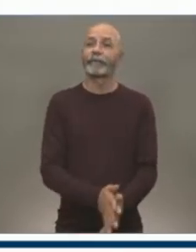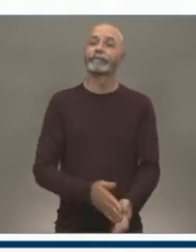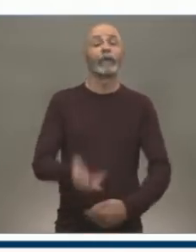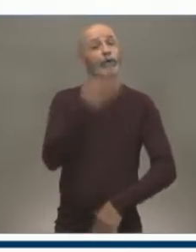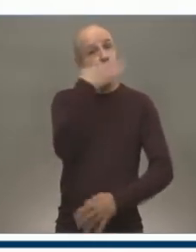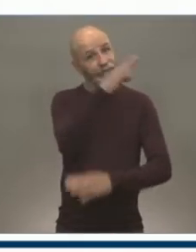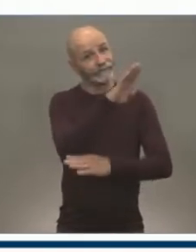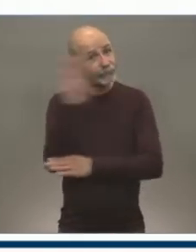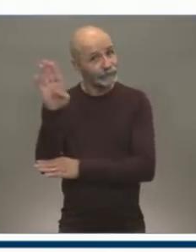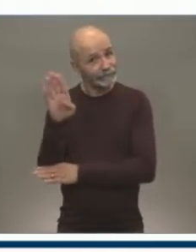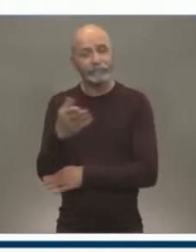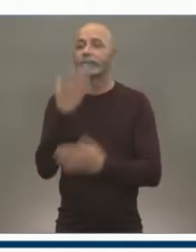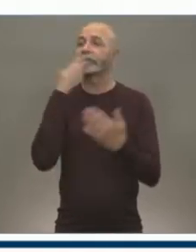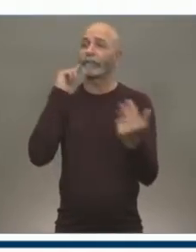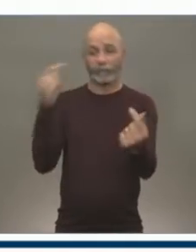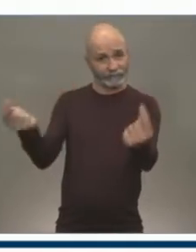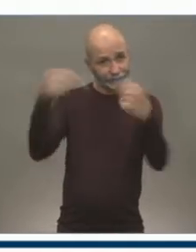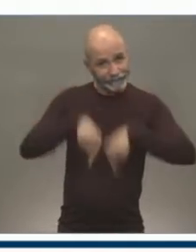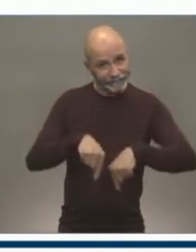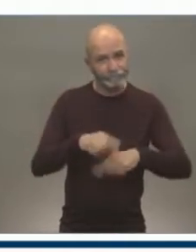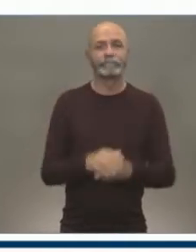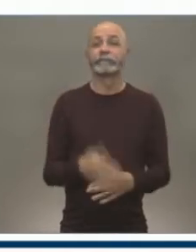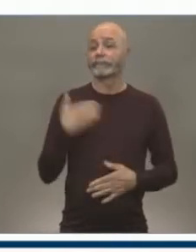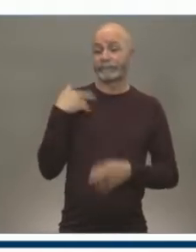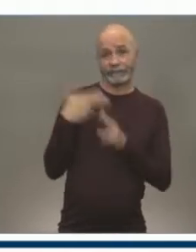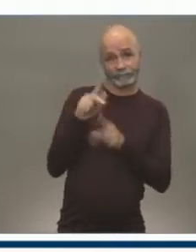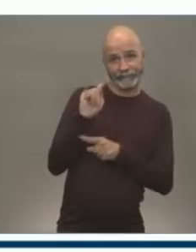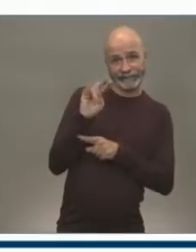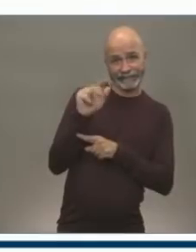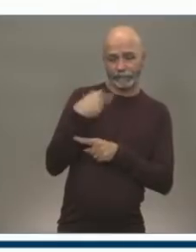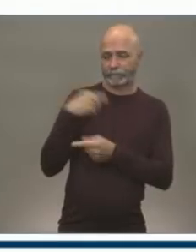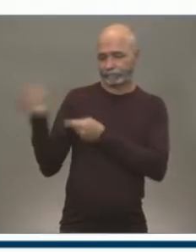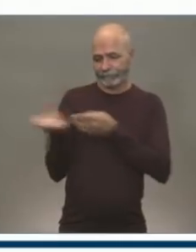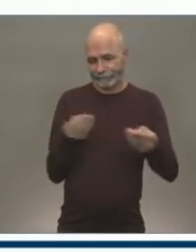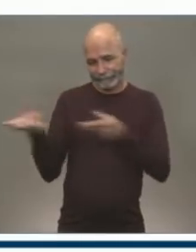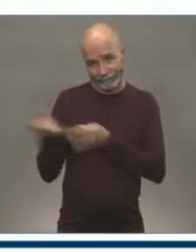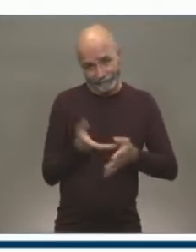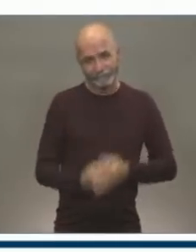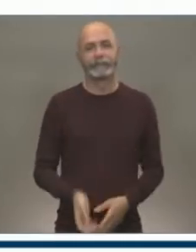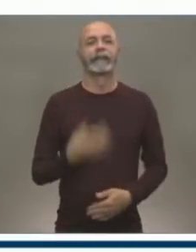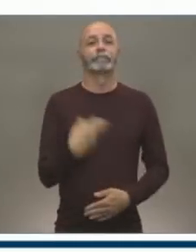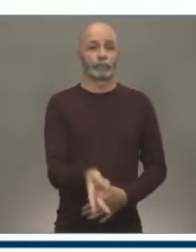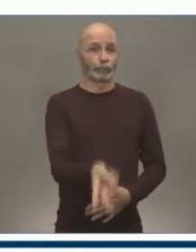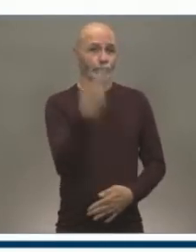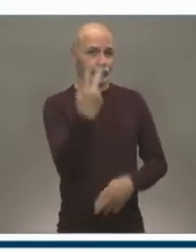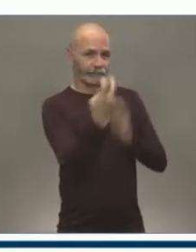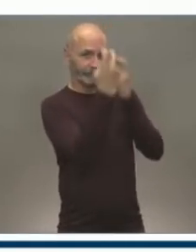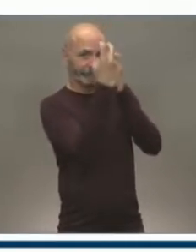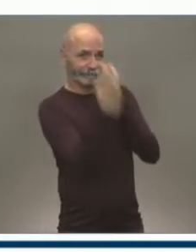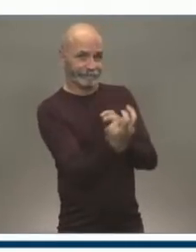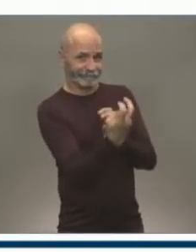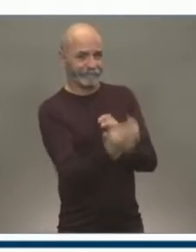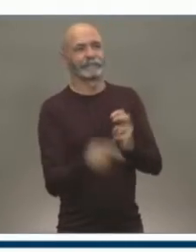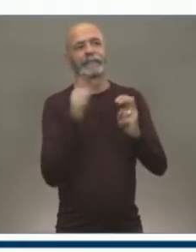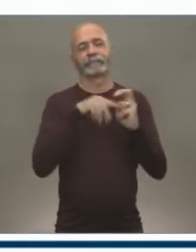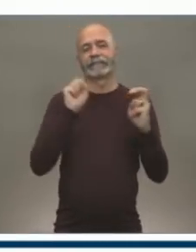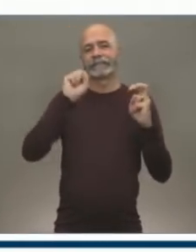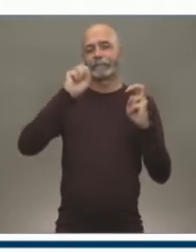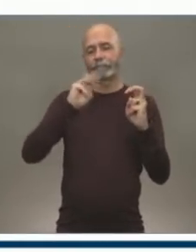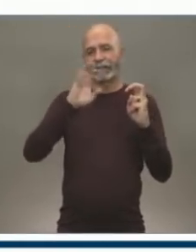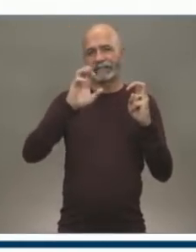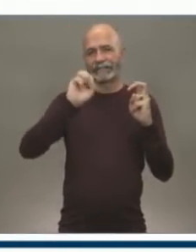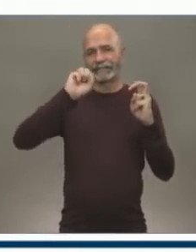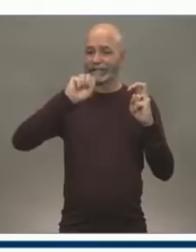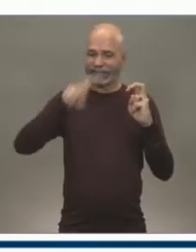Good afternoon, and thank you for joining us. My name is Tina Tebow, and I will be your moderator for this afternoon's news conference. Joining us today, the Honourable Stephen